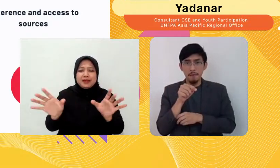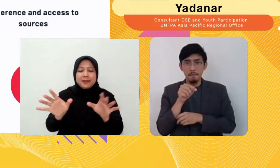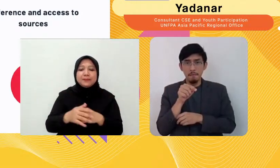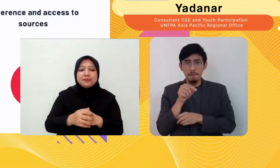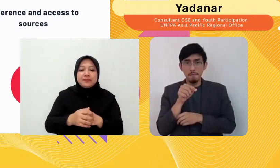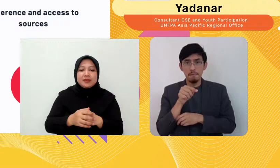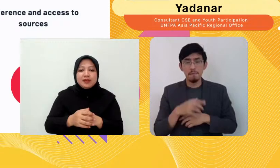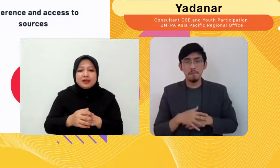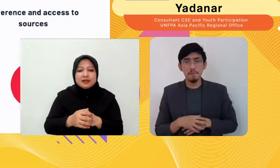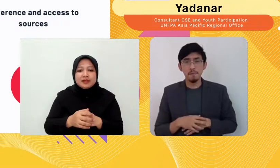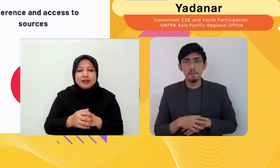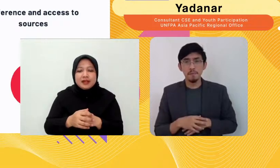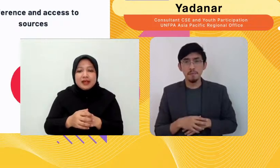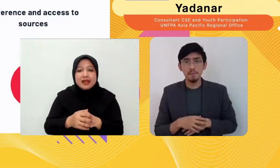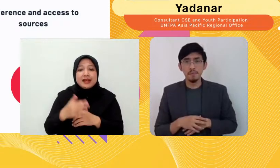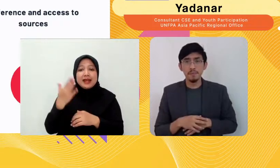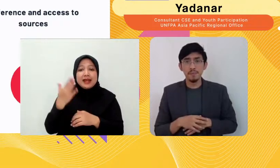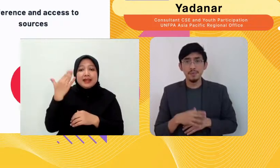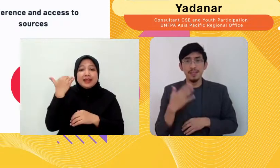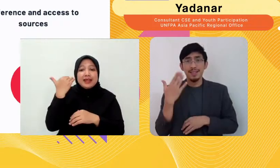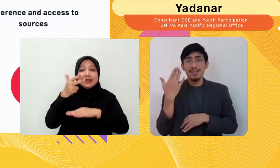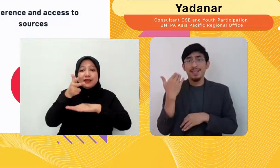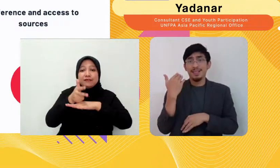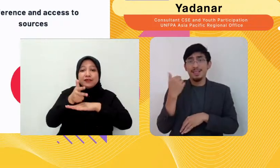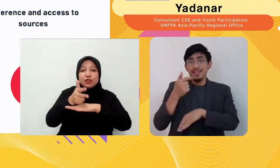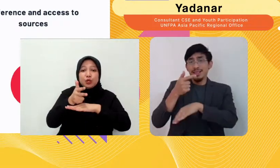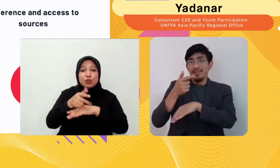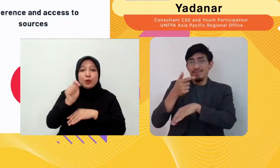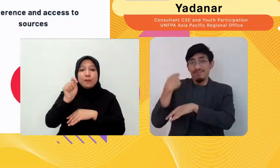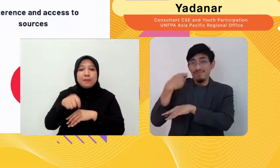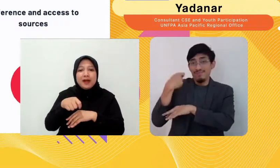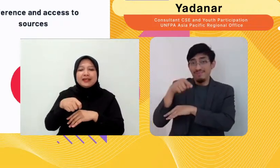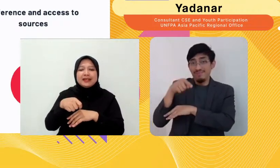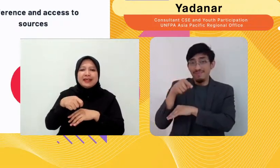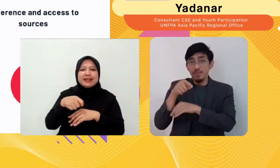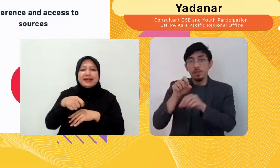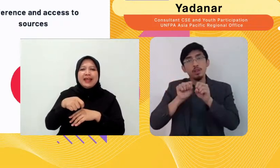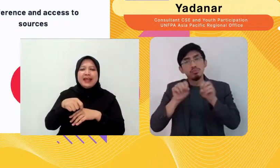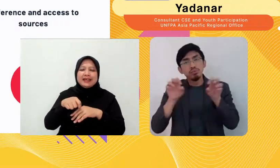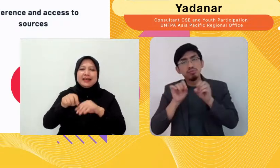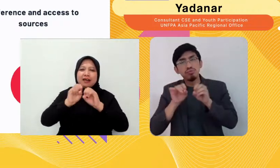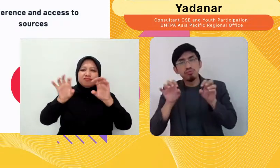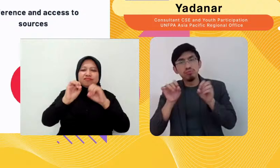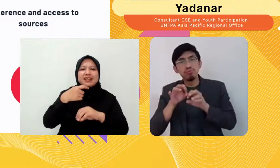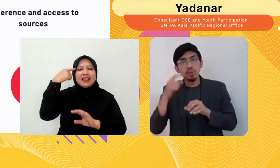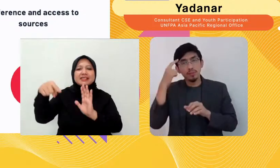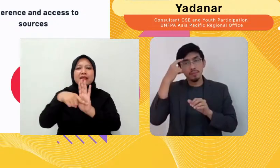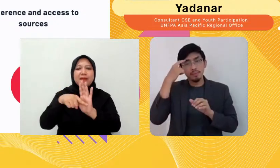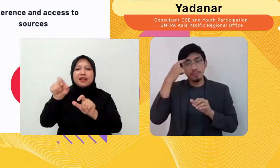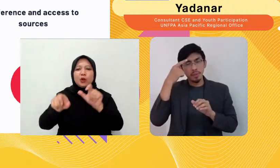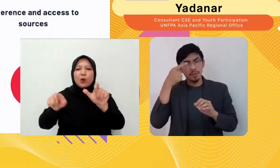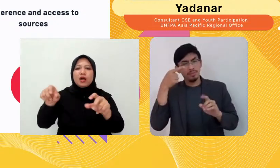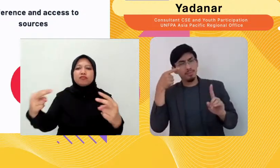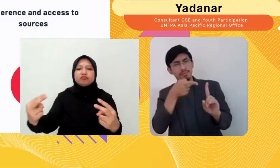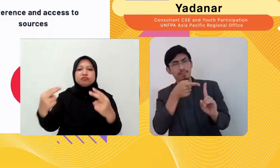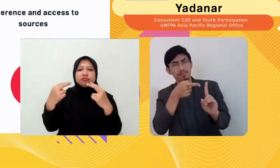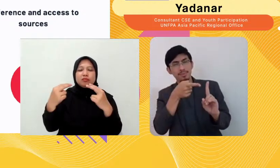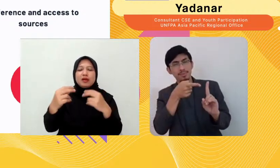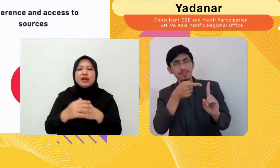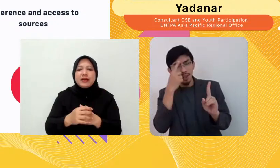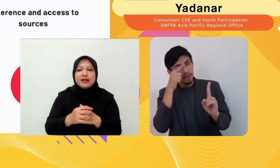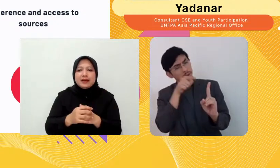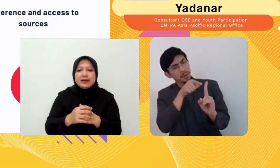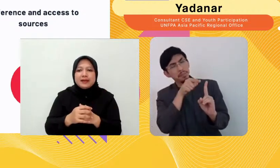used stigmatizing languages to some group of people. It started with the it only happened to the